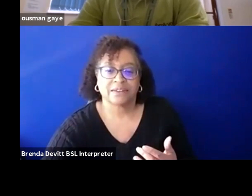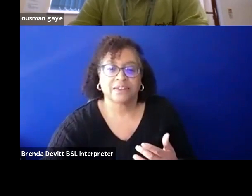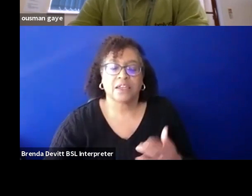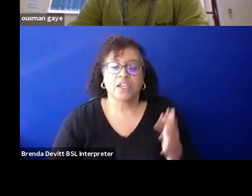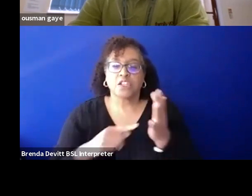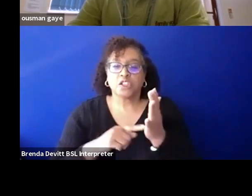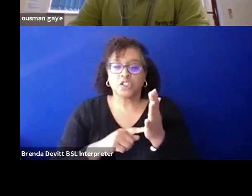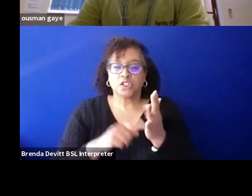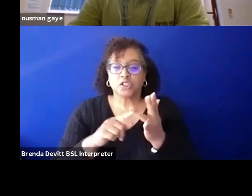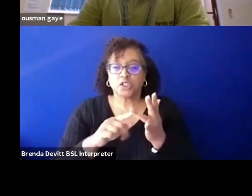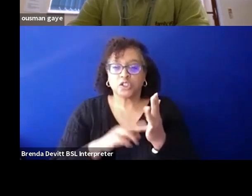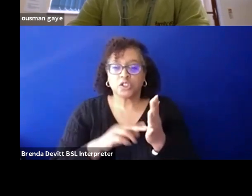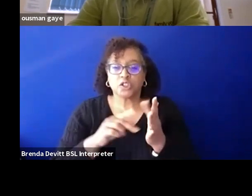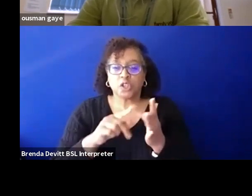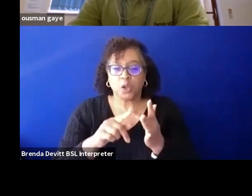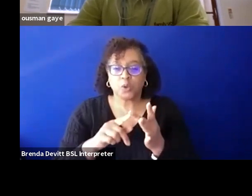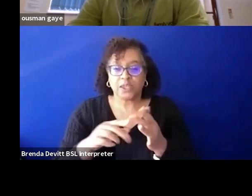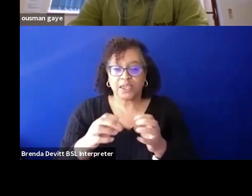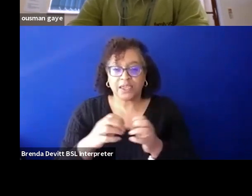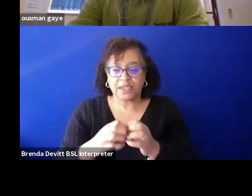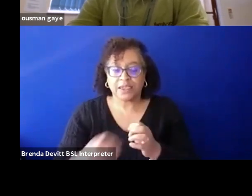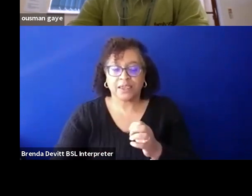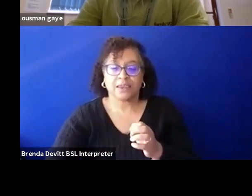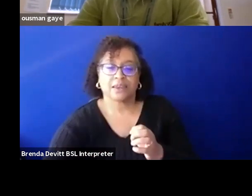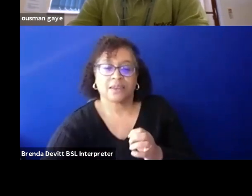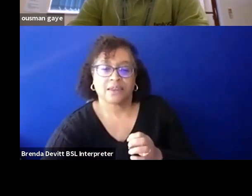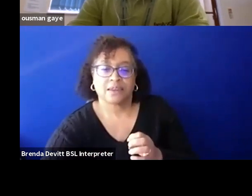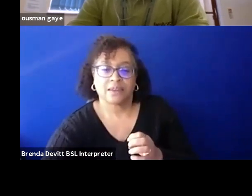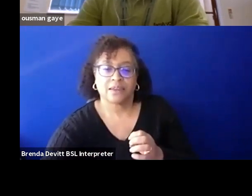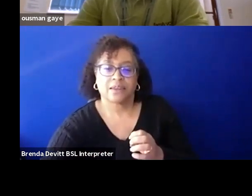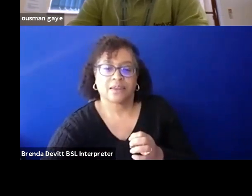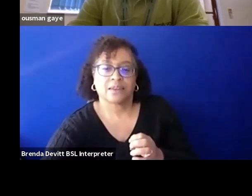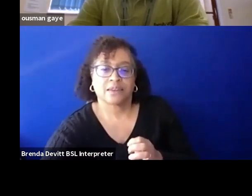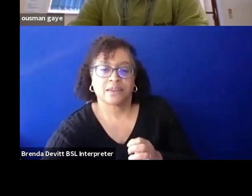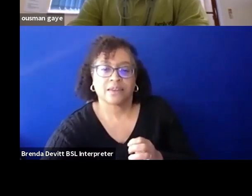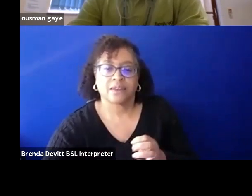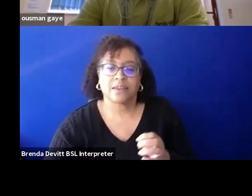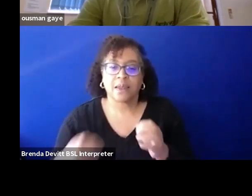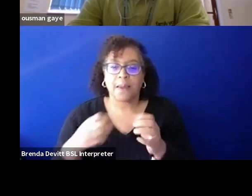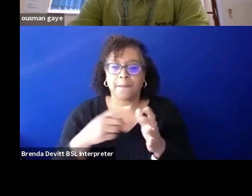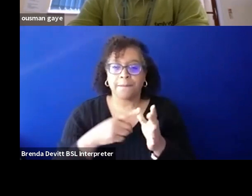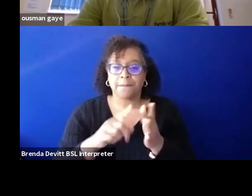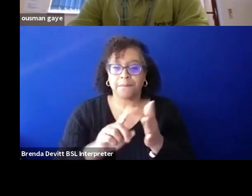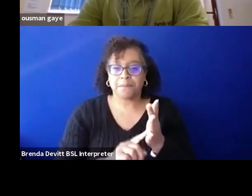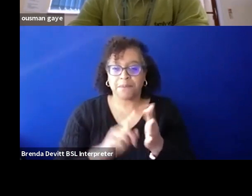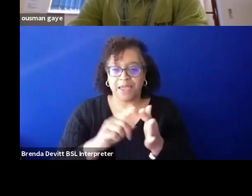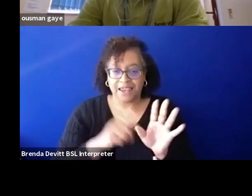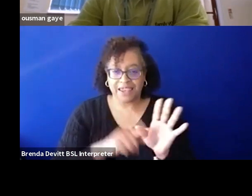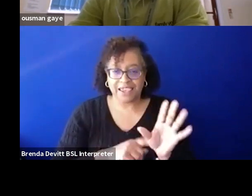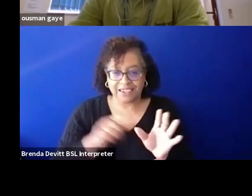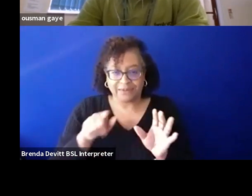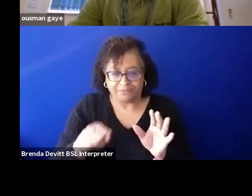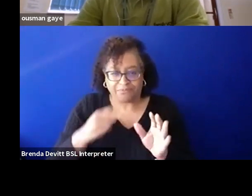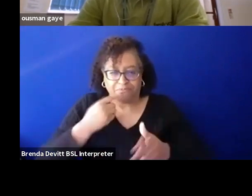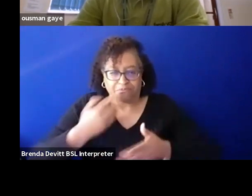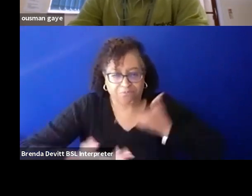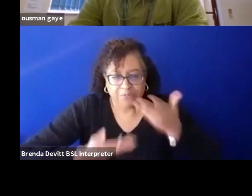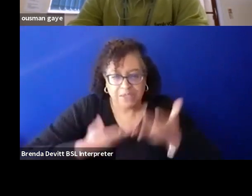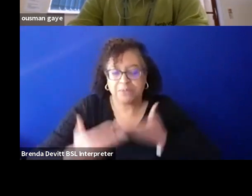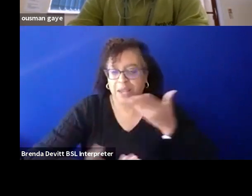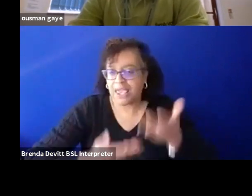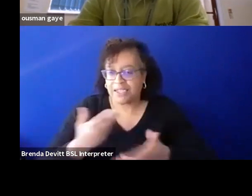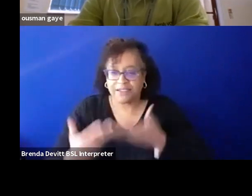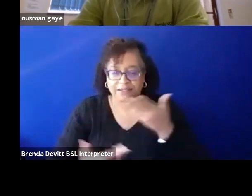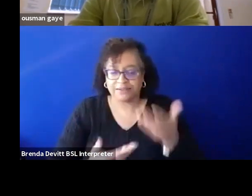Inclusion. Dr. Tony will provide an overview of the local functions process